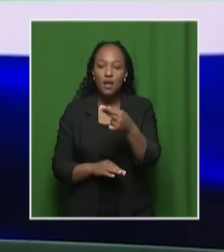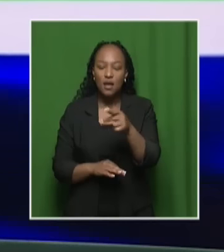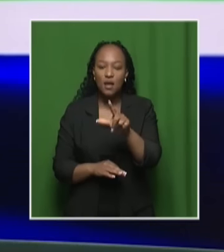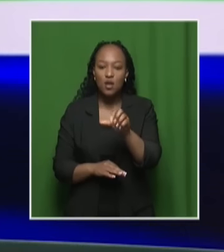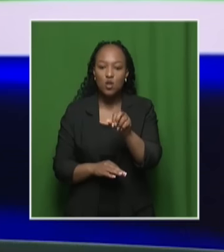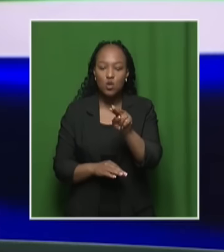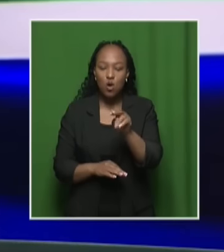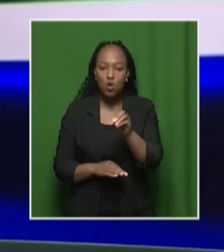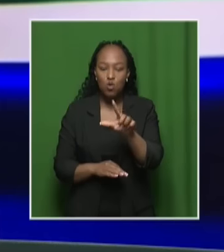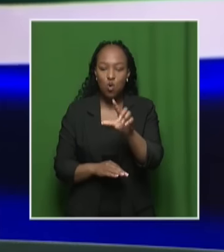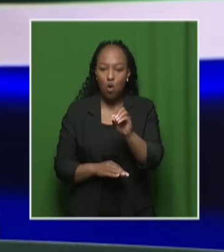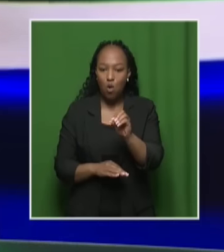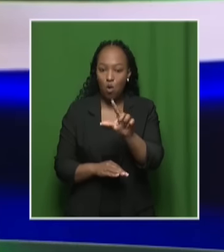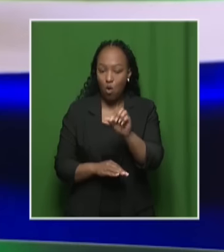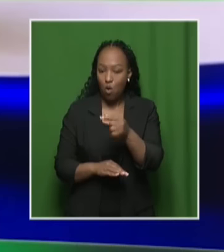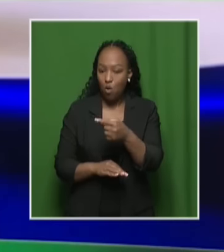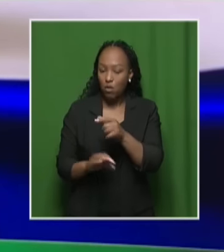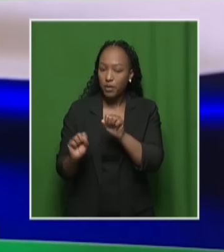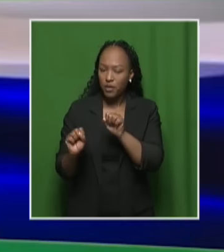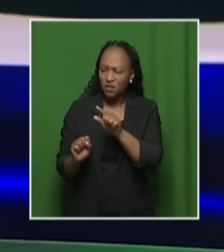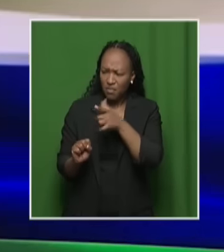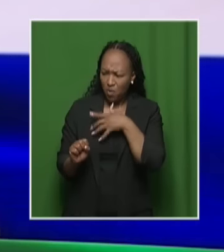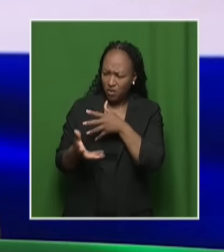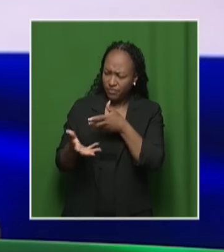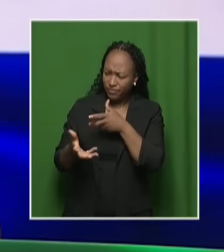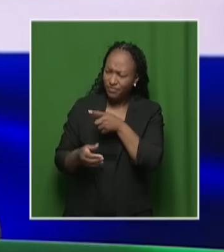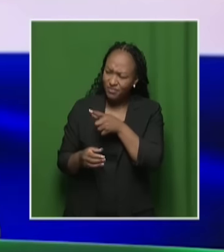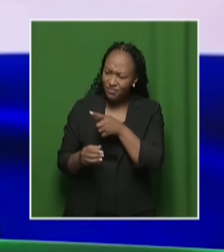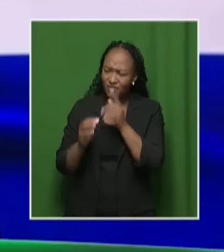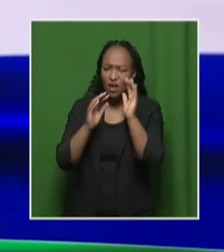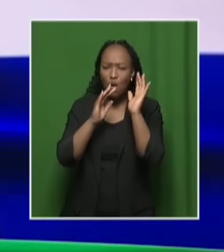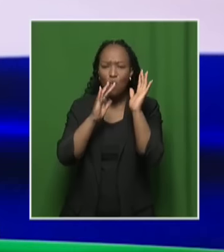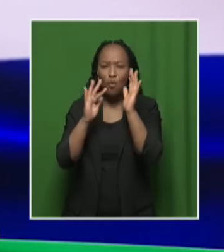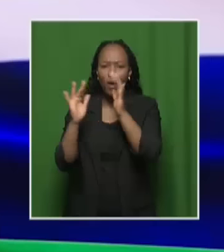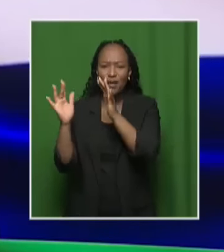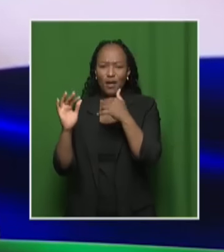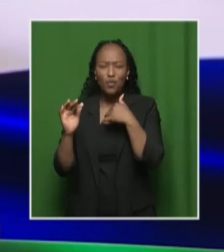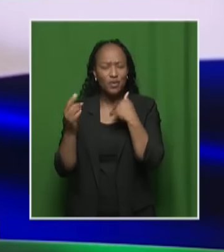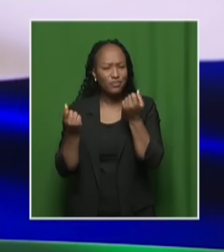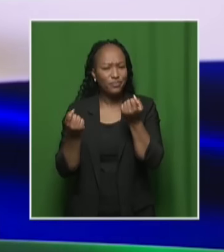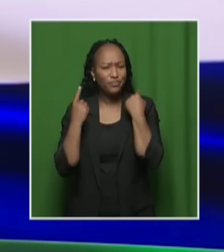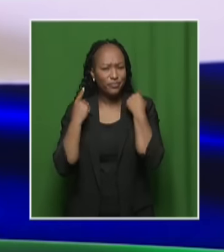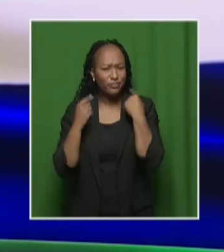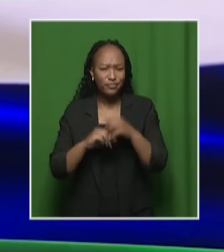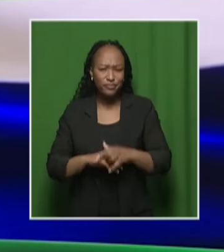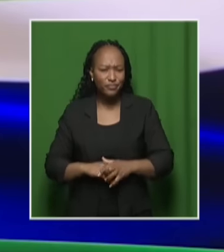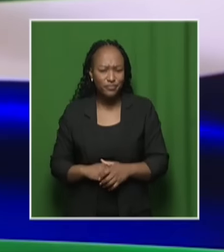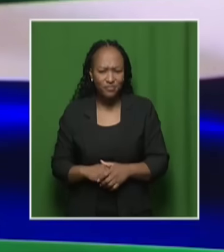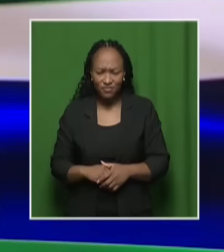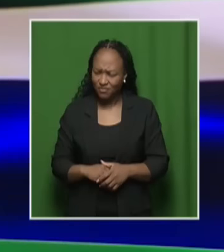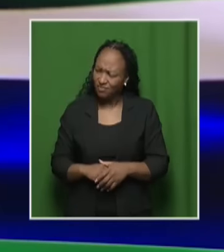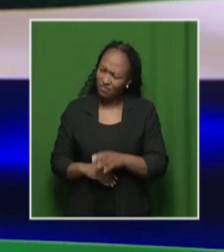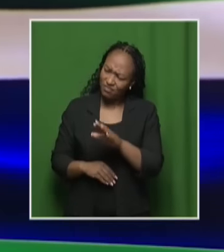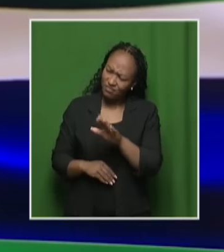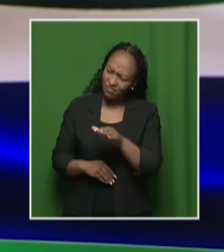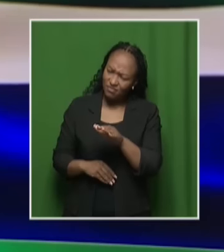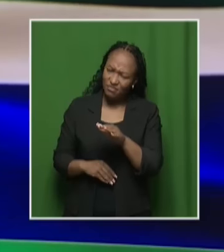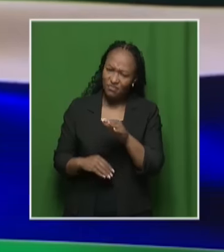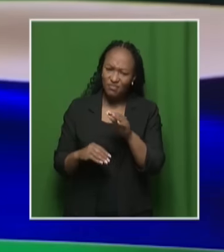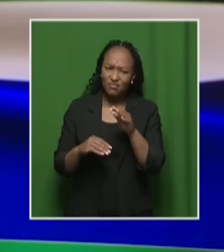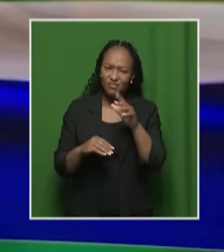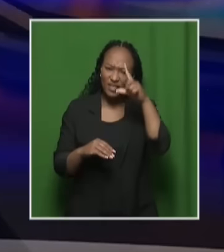the country, I quickly want to engage him about this weather that we don't understand at the moment, because it seems as though